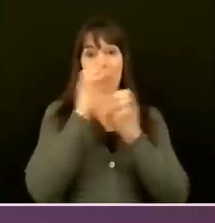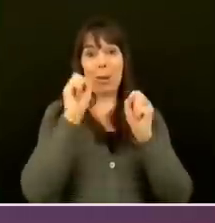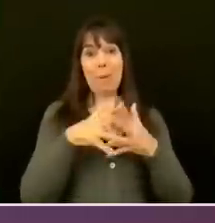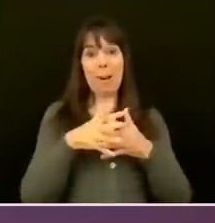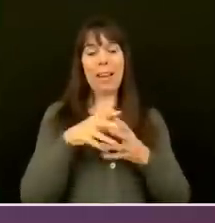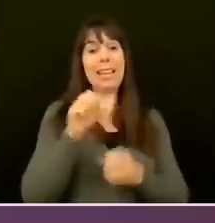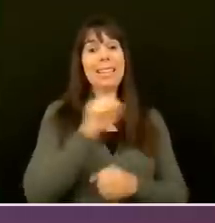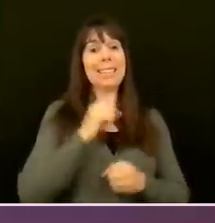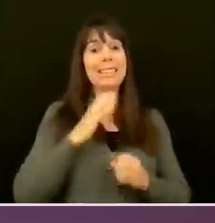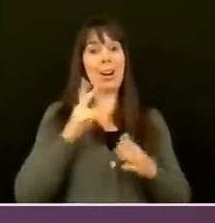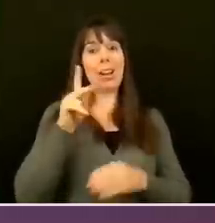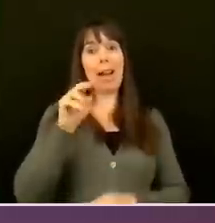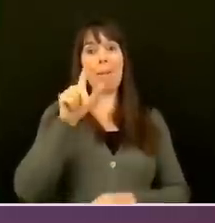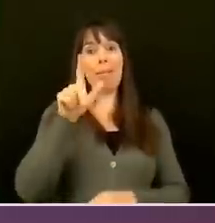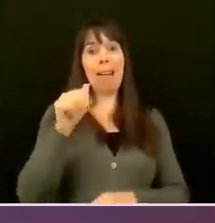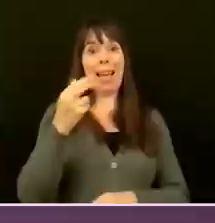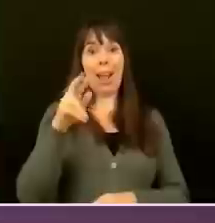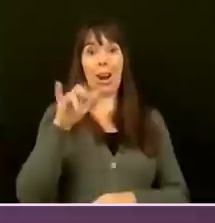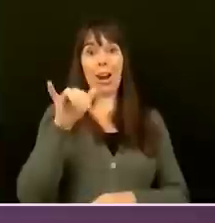Kamala Harris.